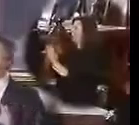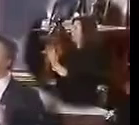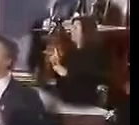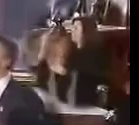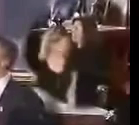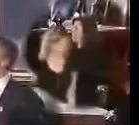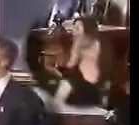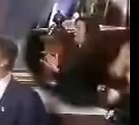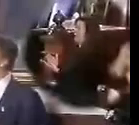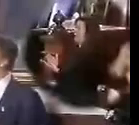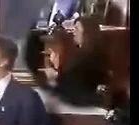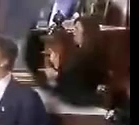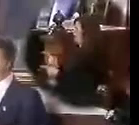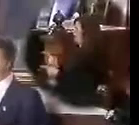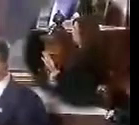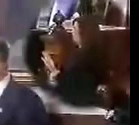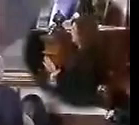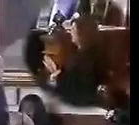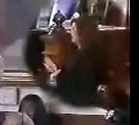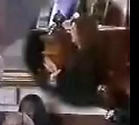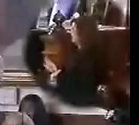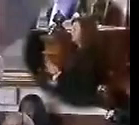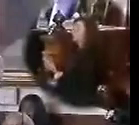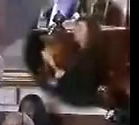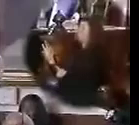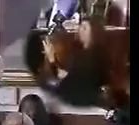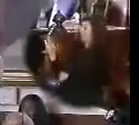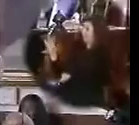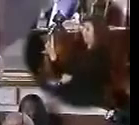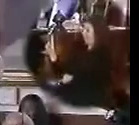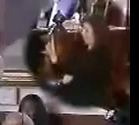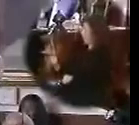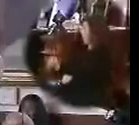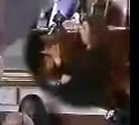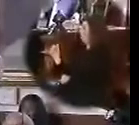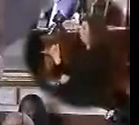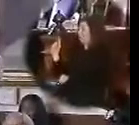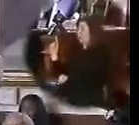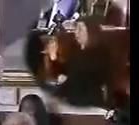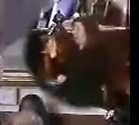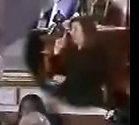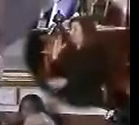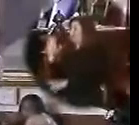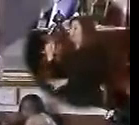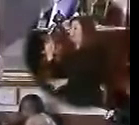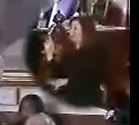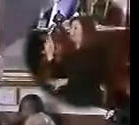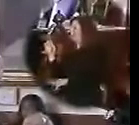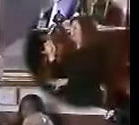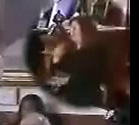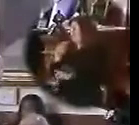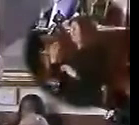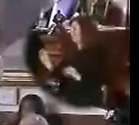the regular order of business. And in 1951, Lieutenant Governor Ben Ramsey, suddenly, although there's no notation in the